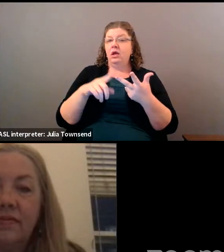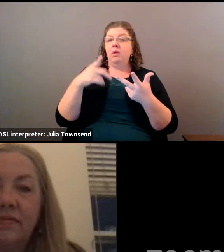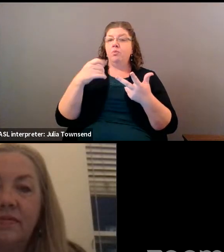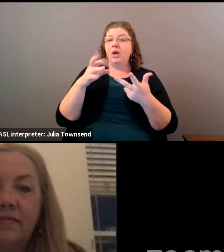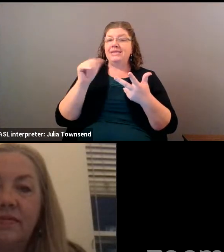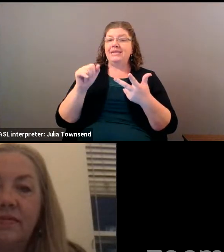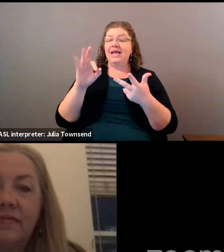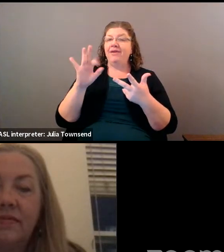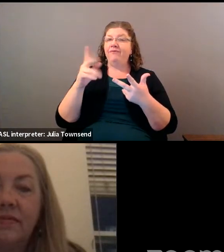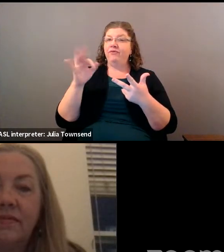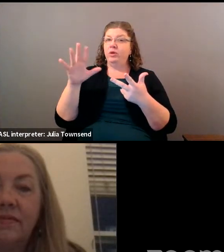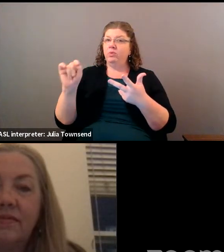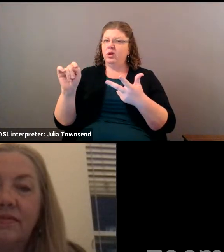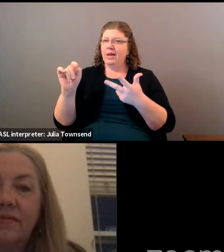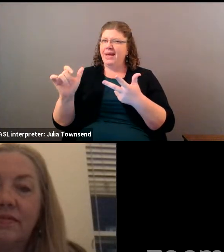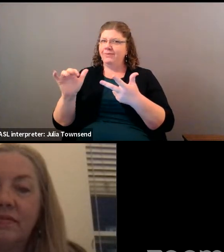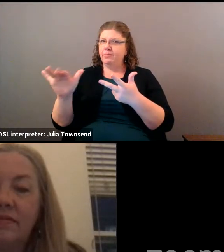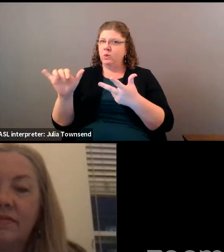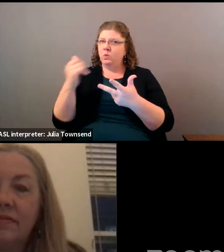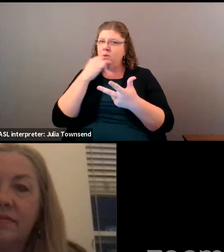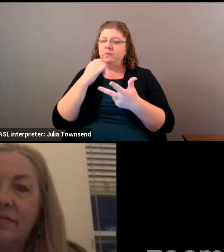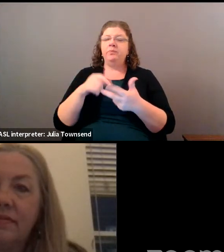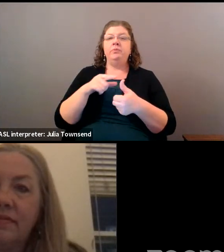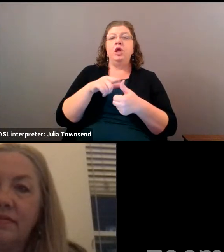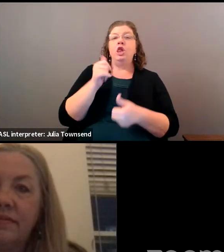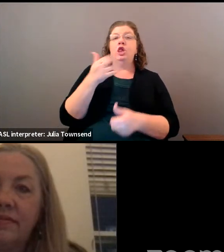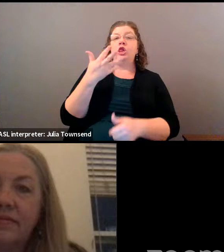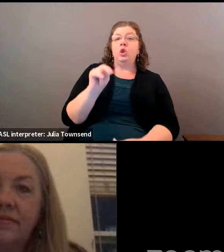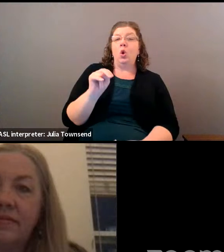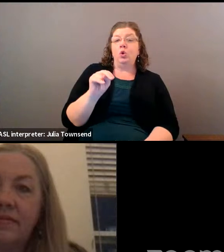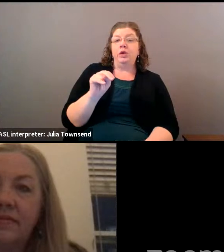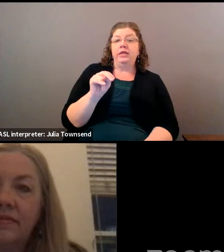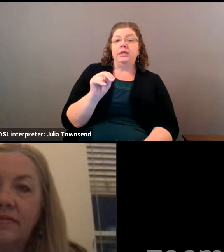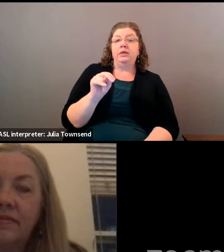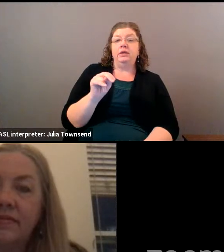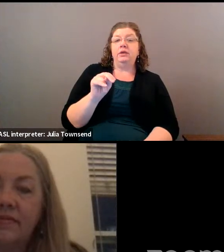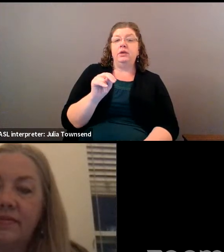Silvers. Lauren Guedet.